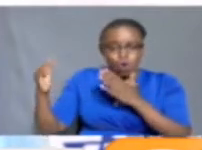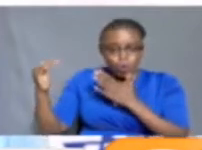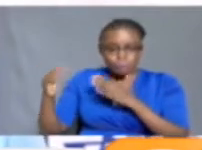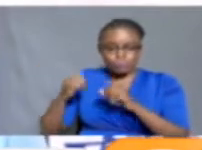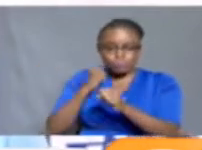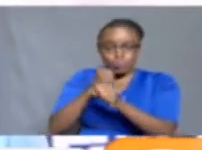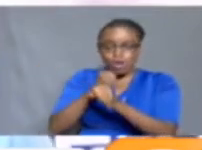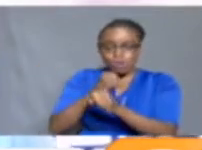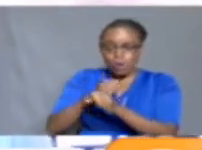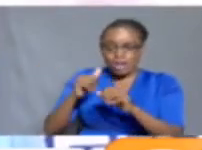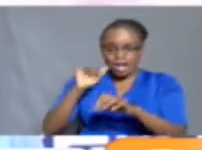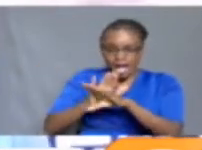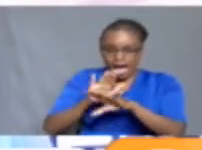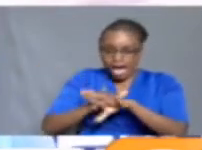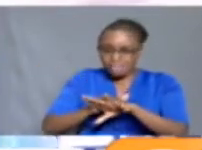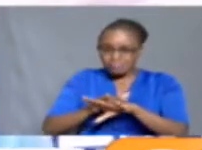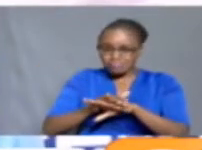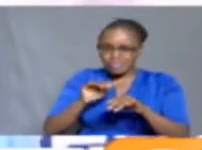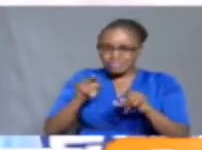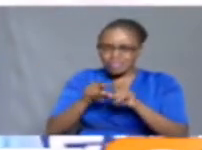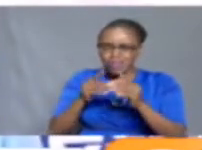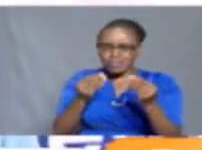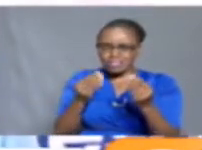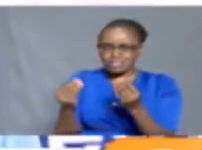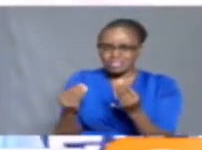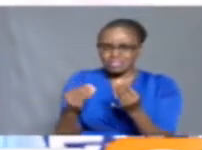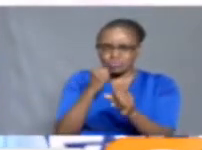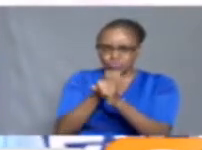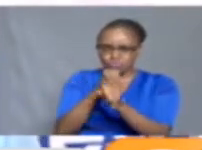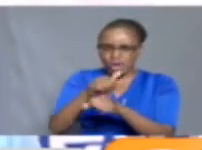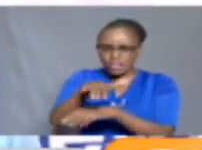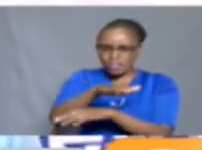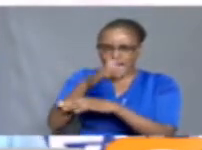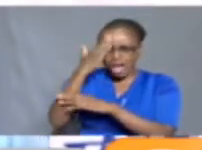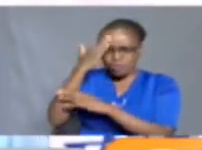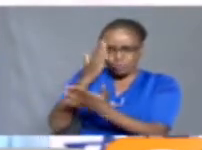imenisaidia sana kwa sababu itakuwa na kazi rahisi kwa uwanja kwa sababu unajua bidii yao itawapa kitu.